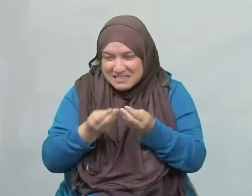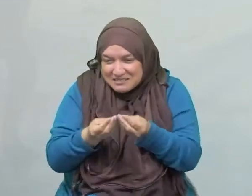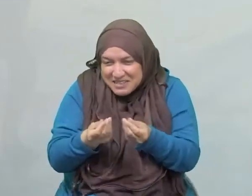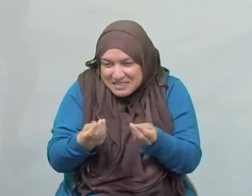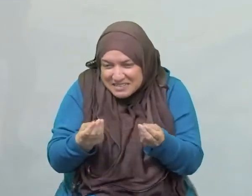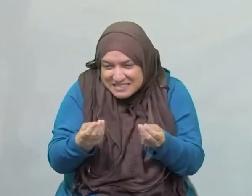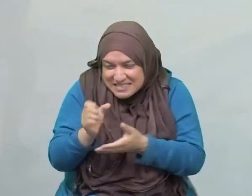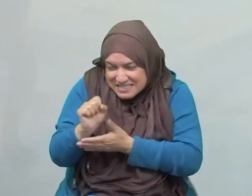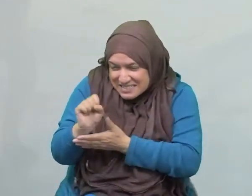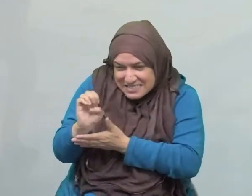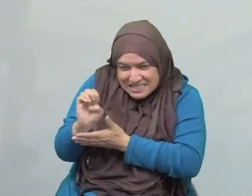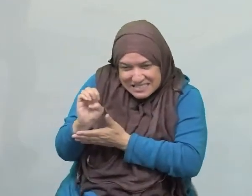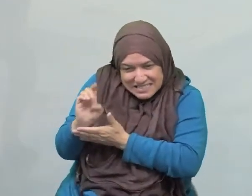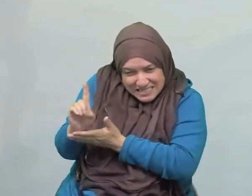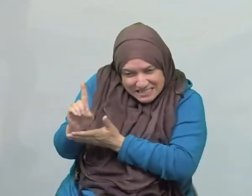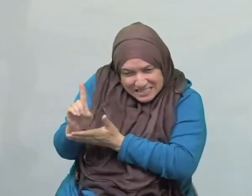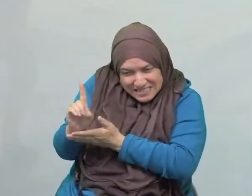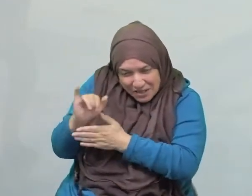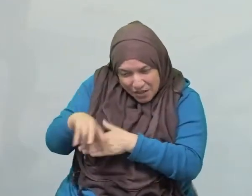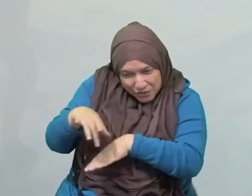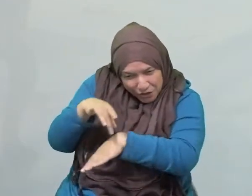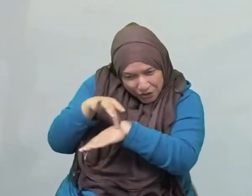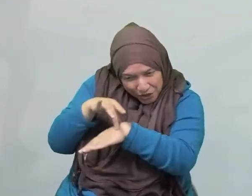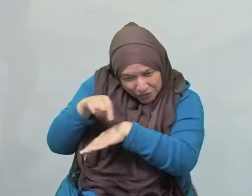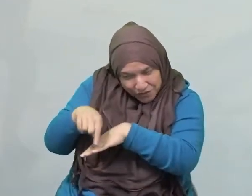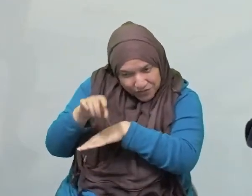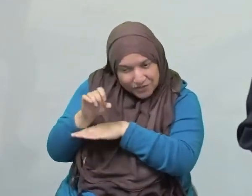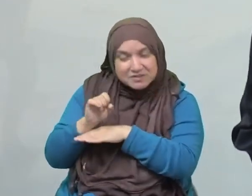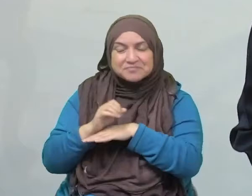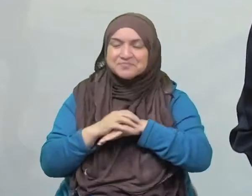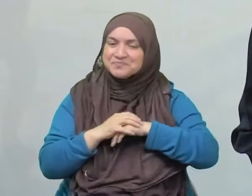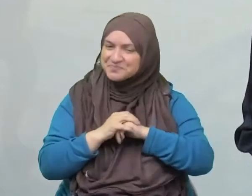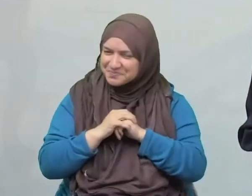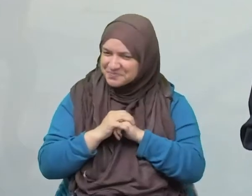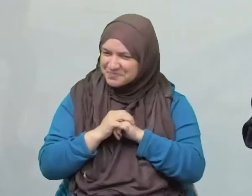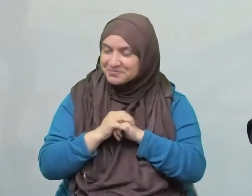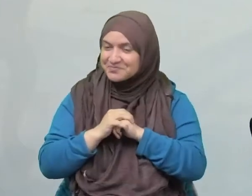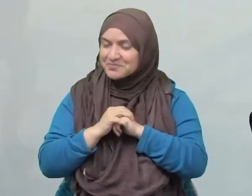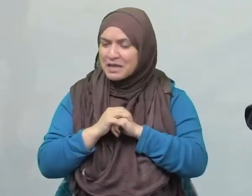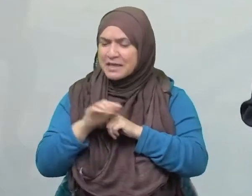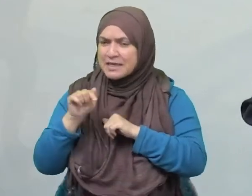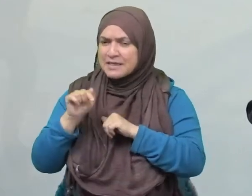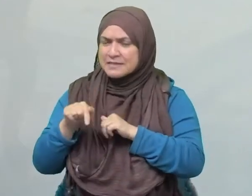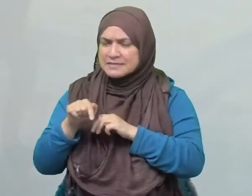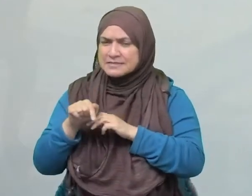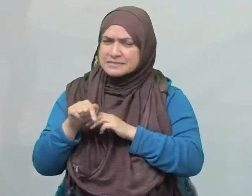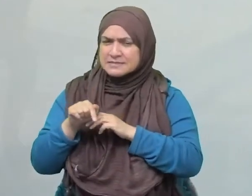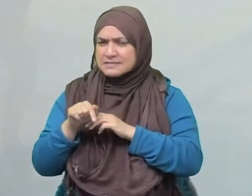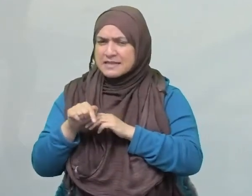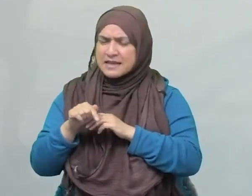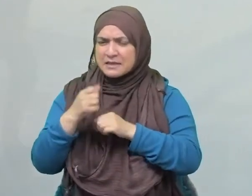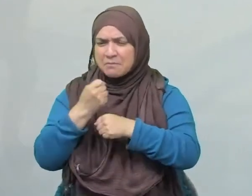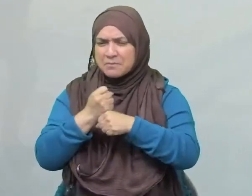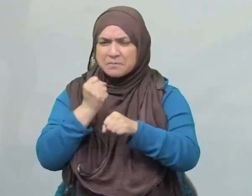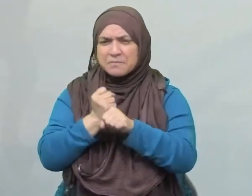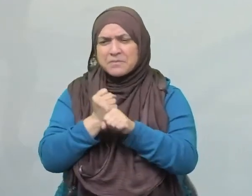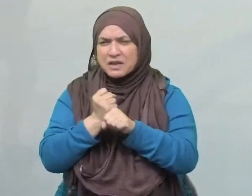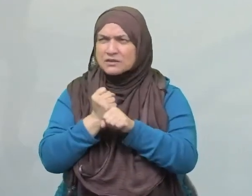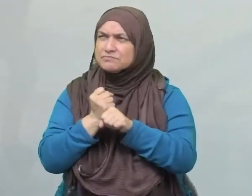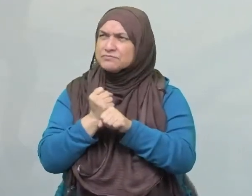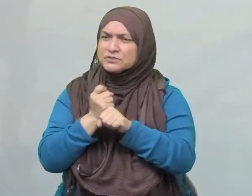are two phrases that are beloved to al-rahman light on the tongue heavy on the scales subhanallah